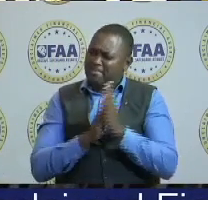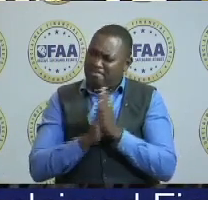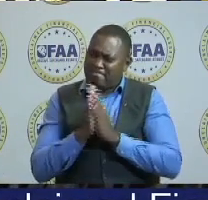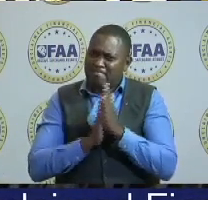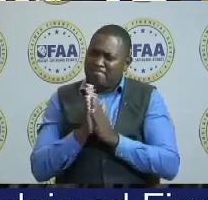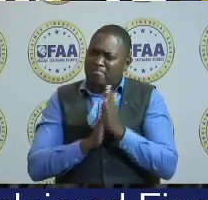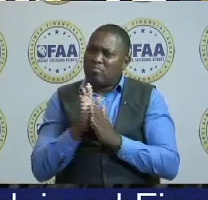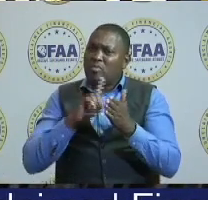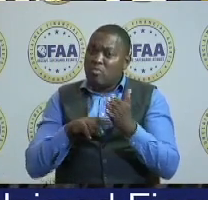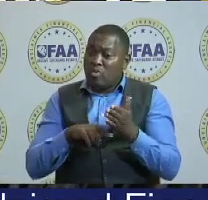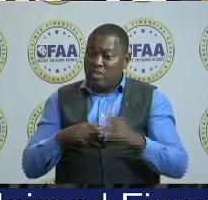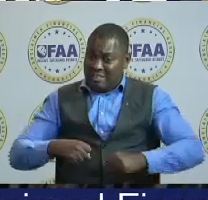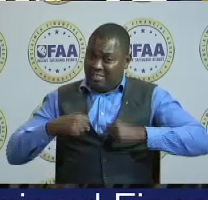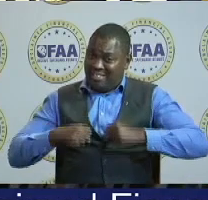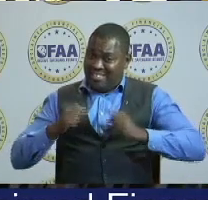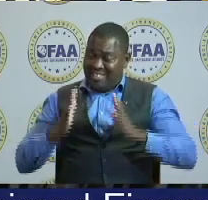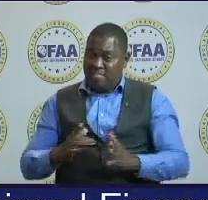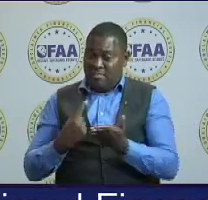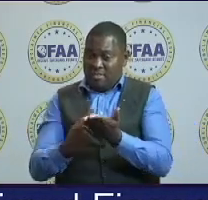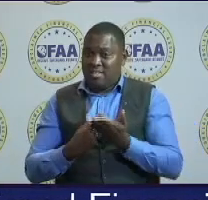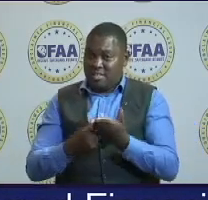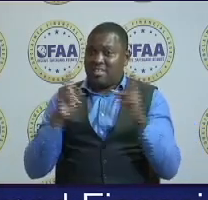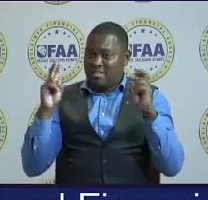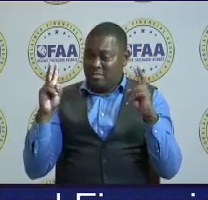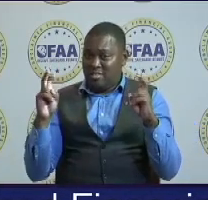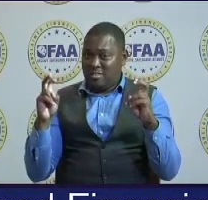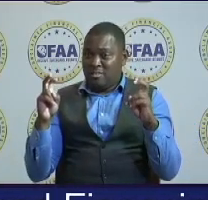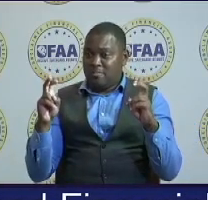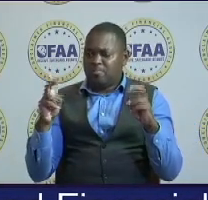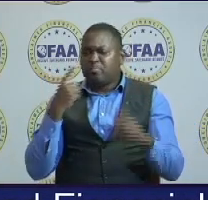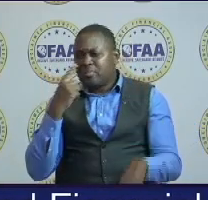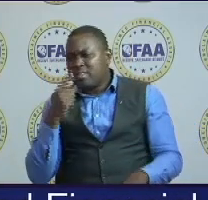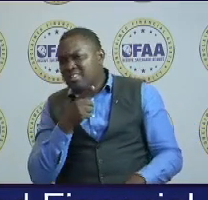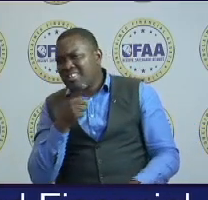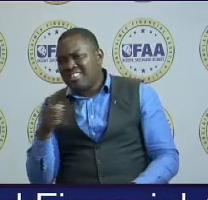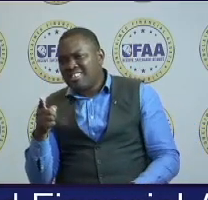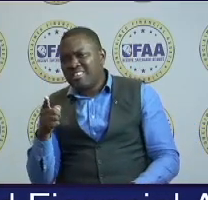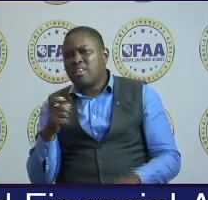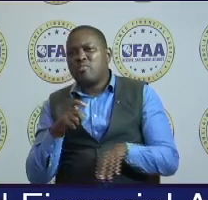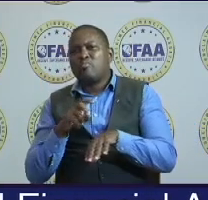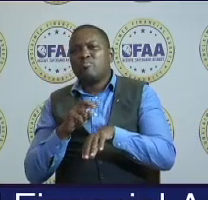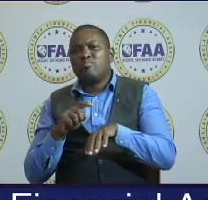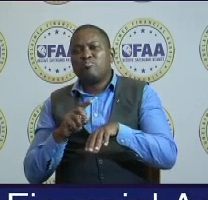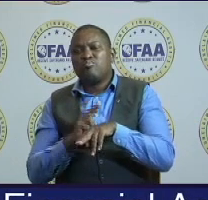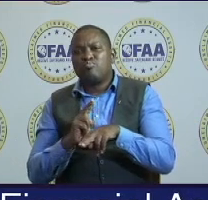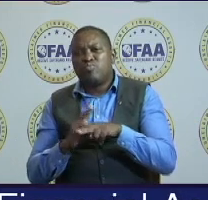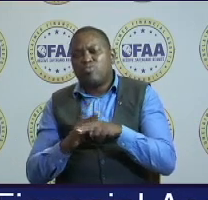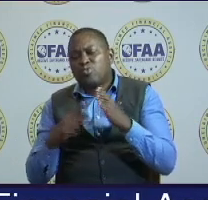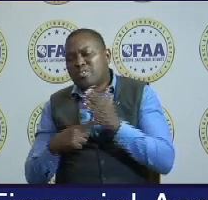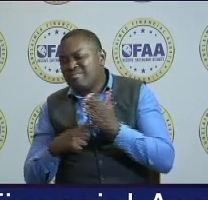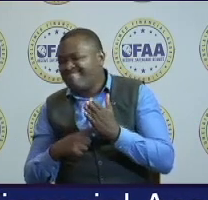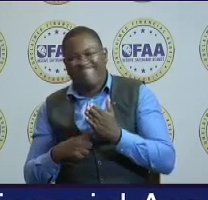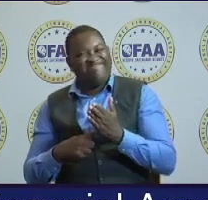has touched on. Very important key issues, and if you noticed, he didn't go very technical, but he came and spoke from the